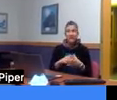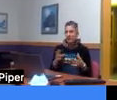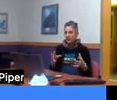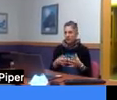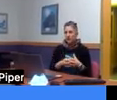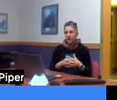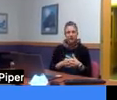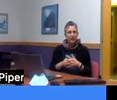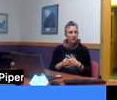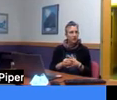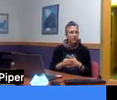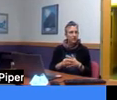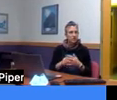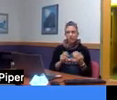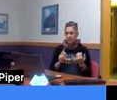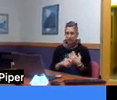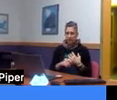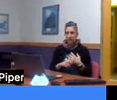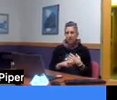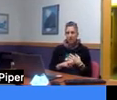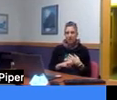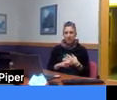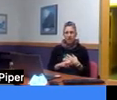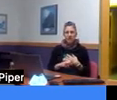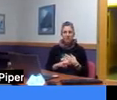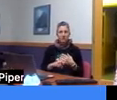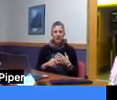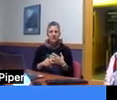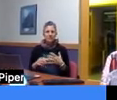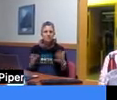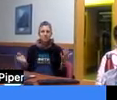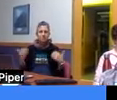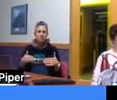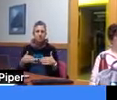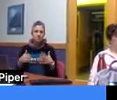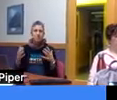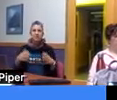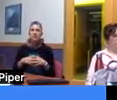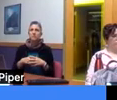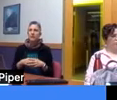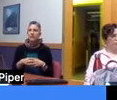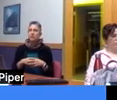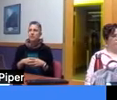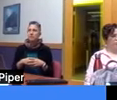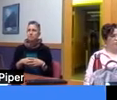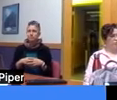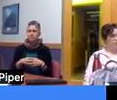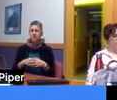some meaning. And so I think that we need to just note that, even if somebody hasn't specifically